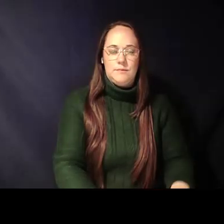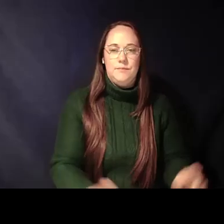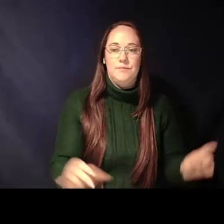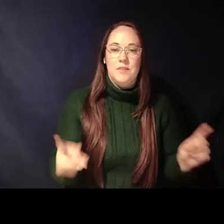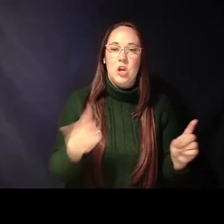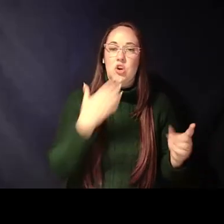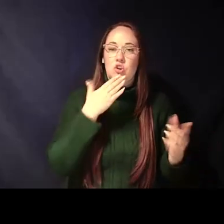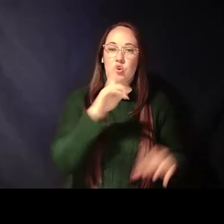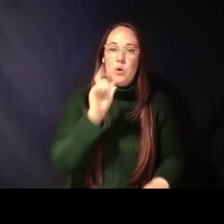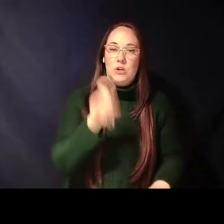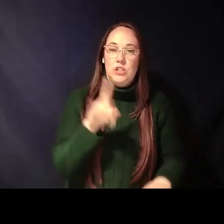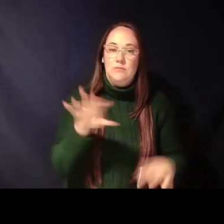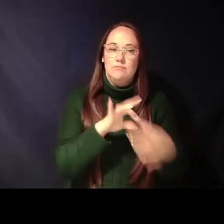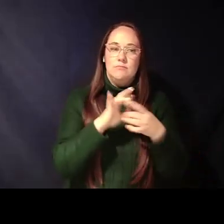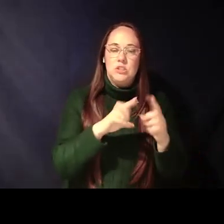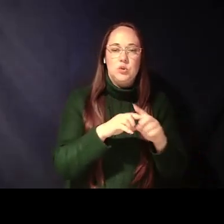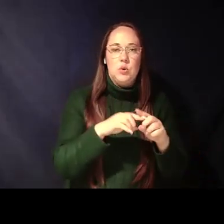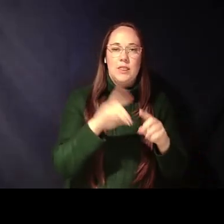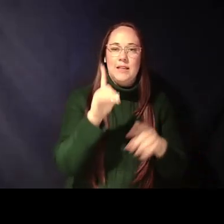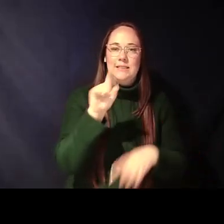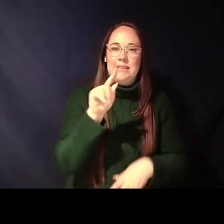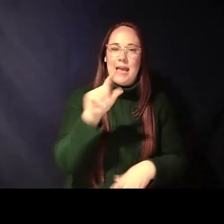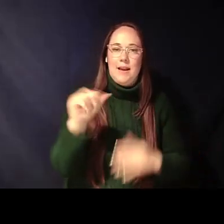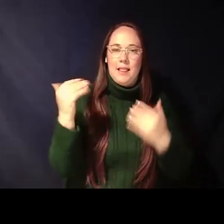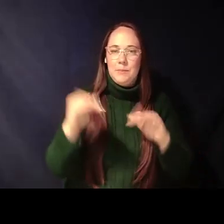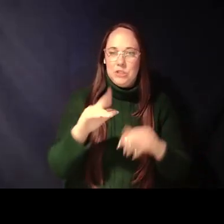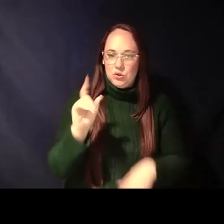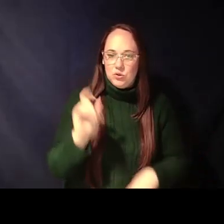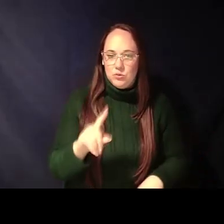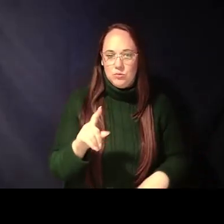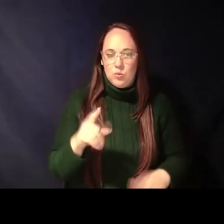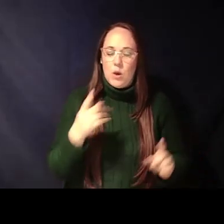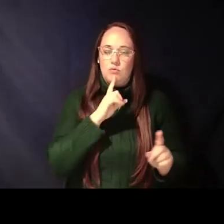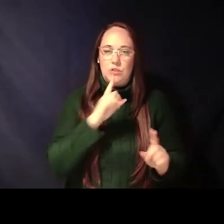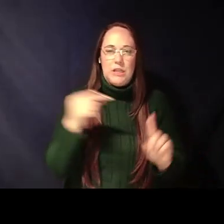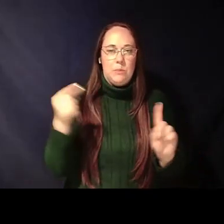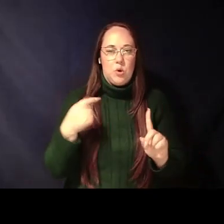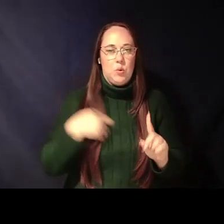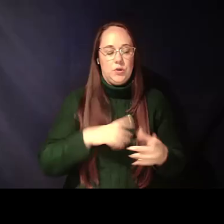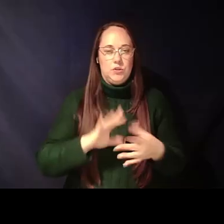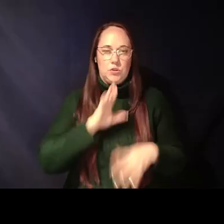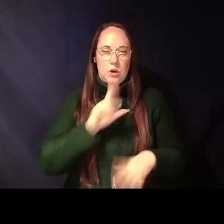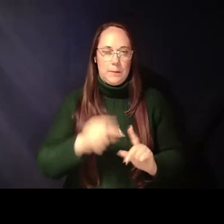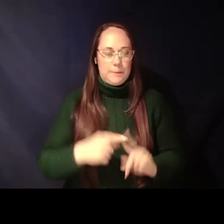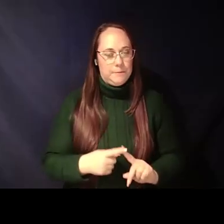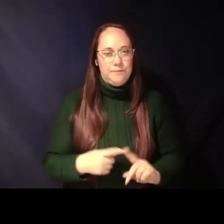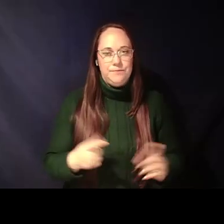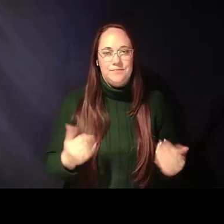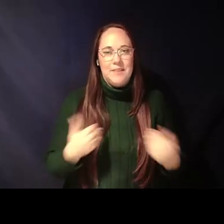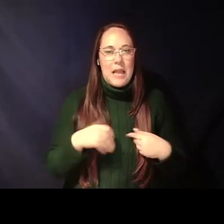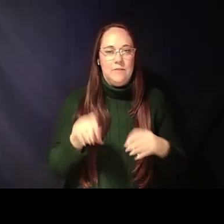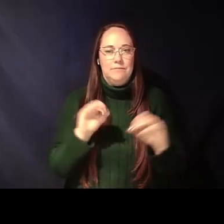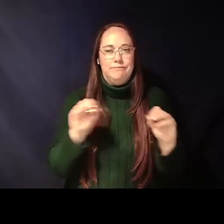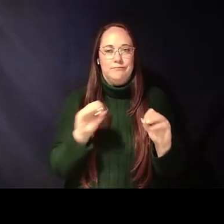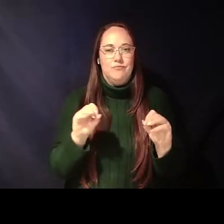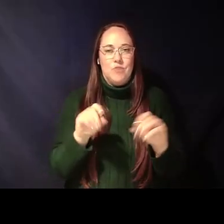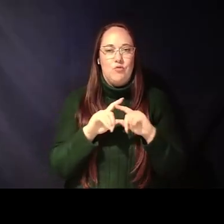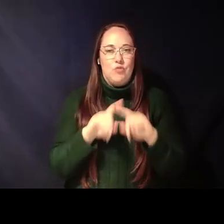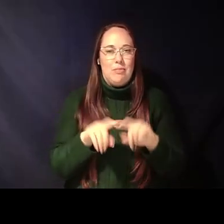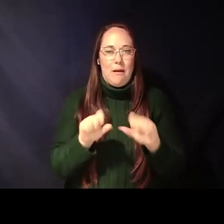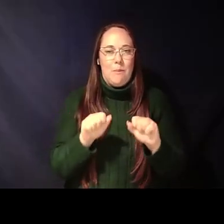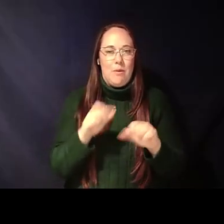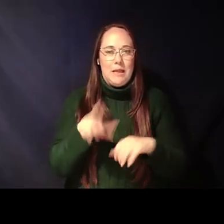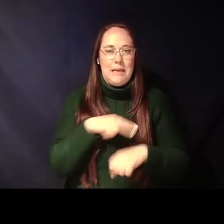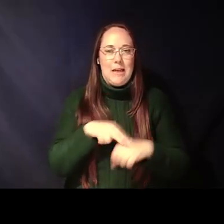us back to the data limitations question, or point that we were making. There isn't real reliable national data